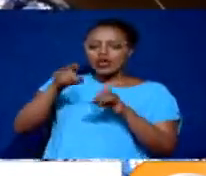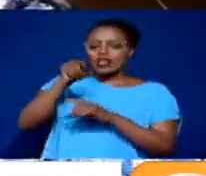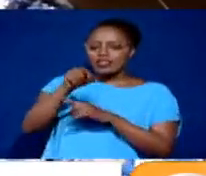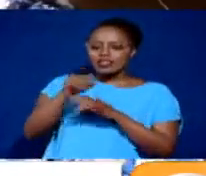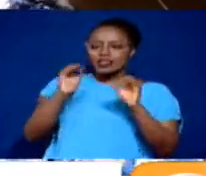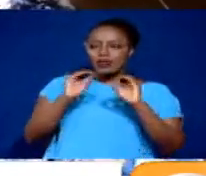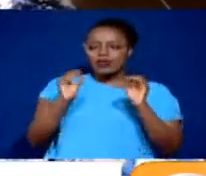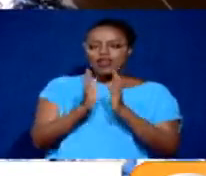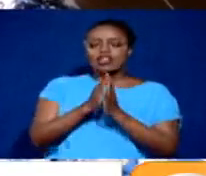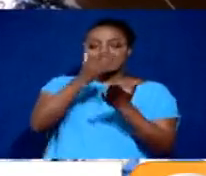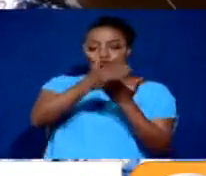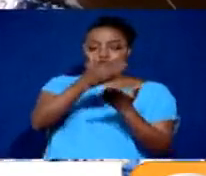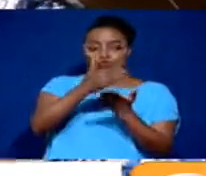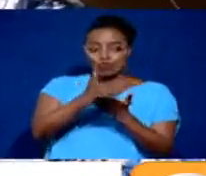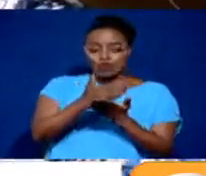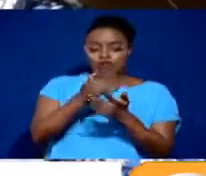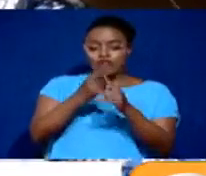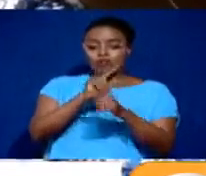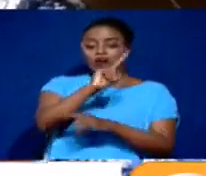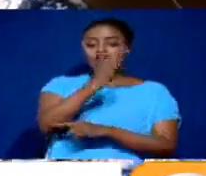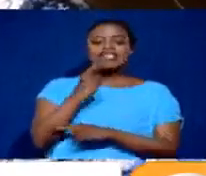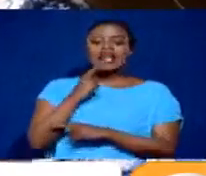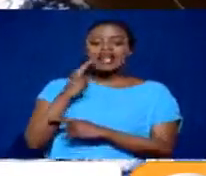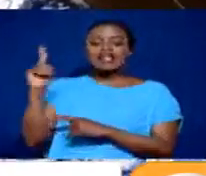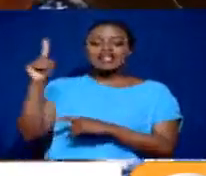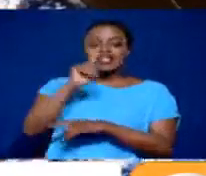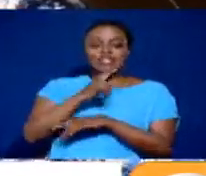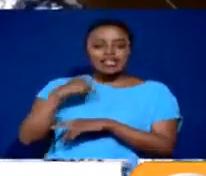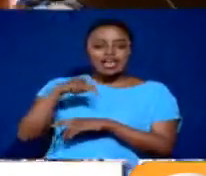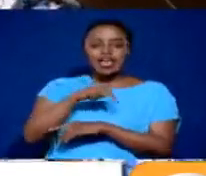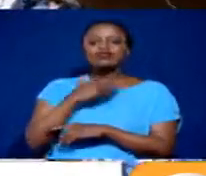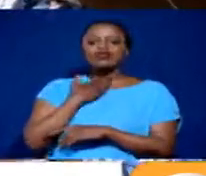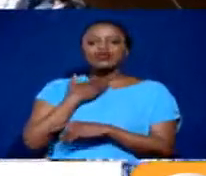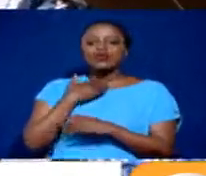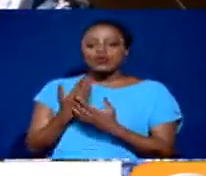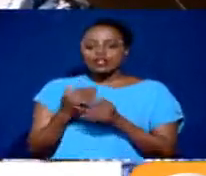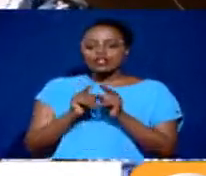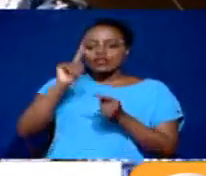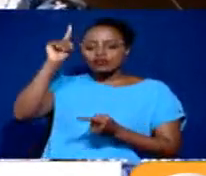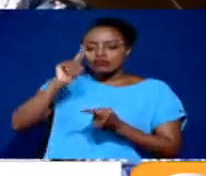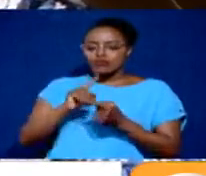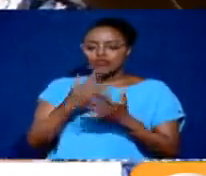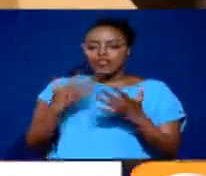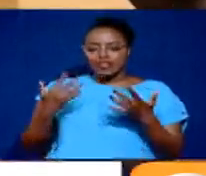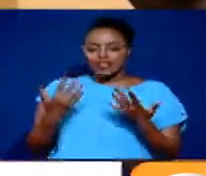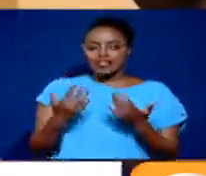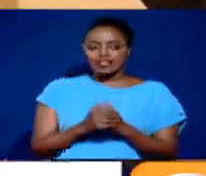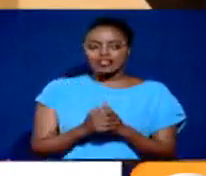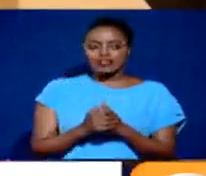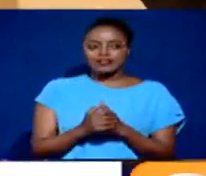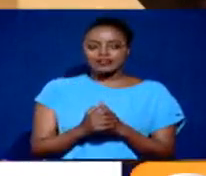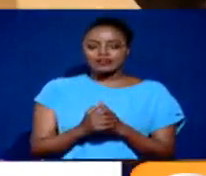cost. Indeed, from the first 100 days, we shall seek to bring the cost of those things down.